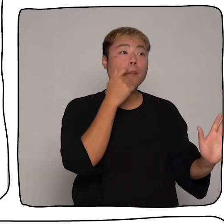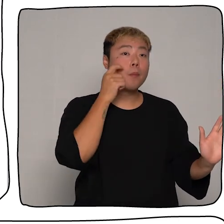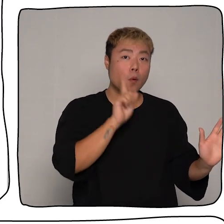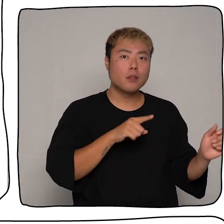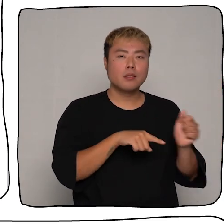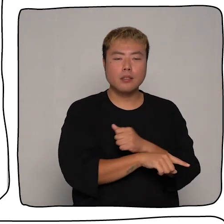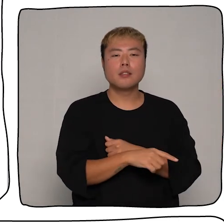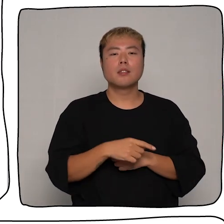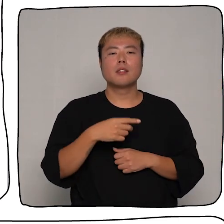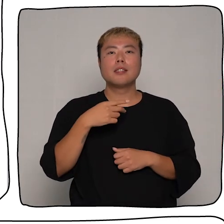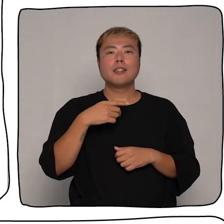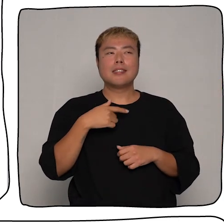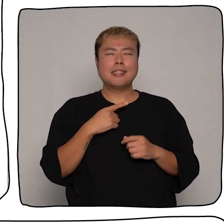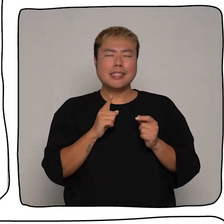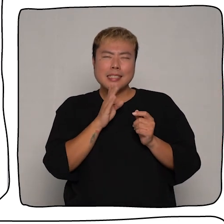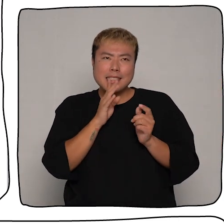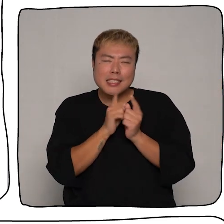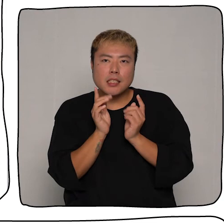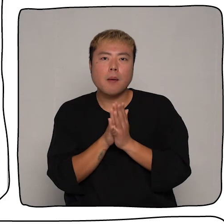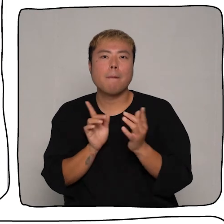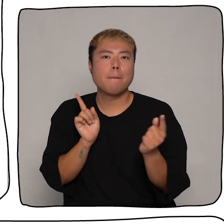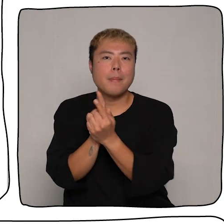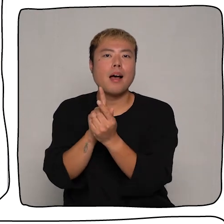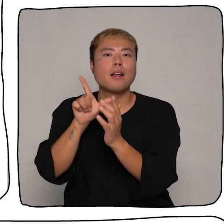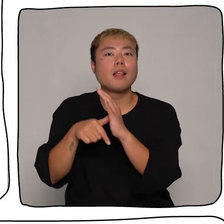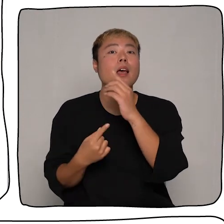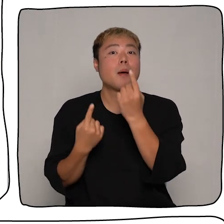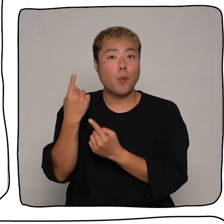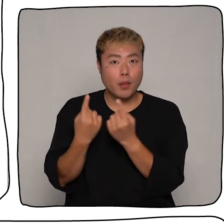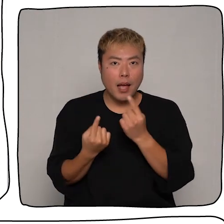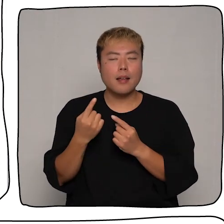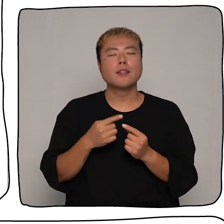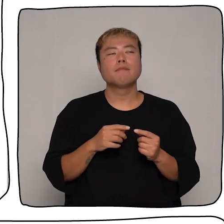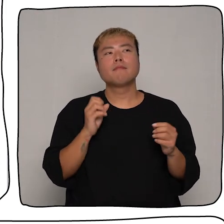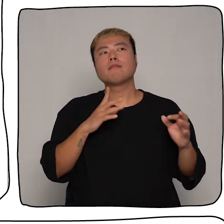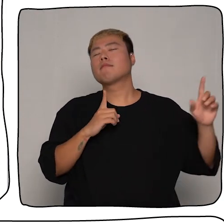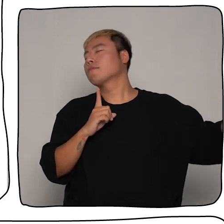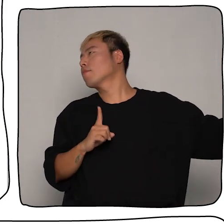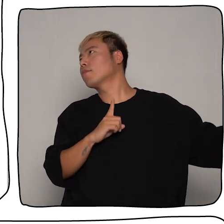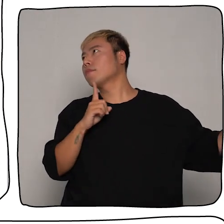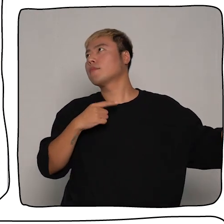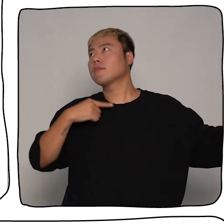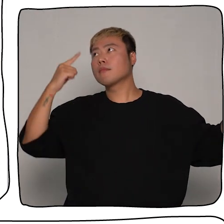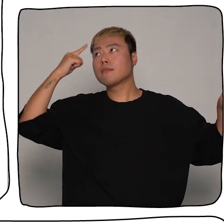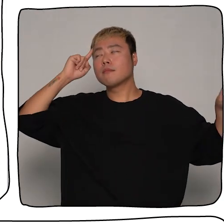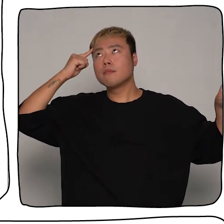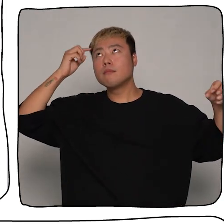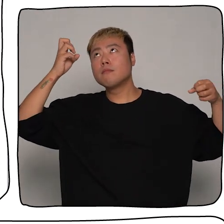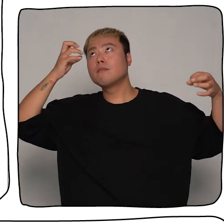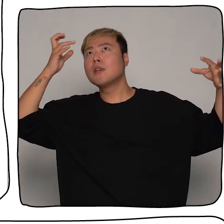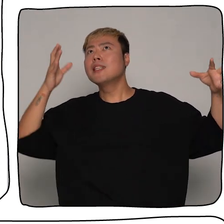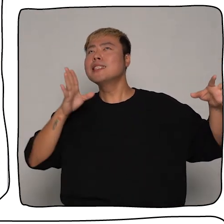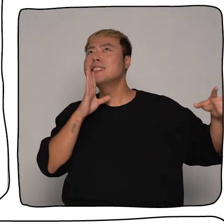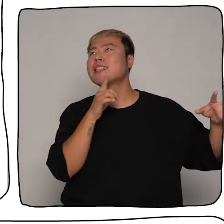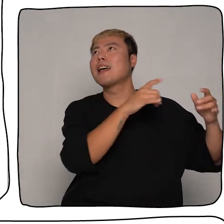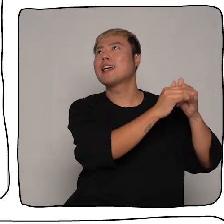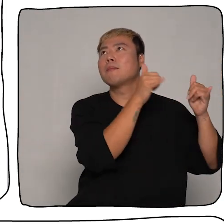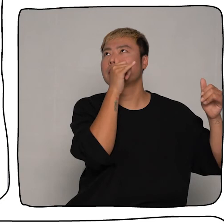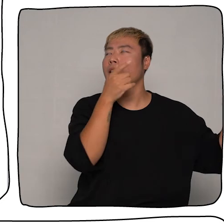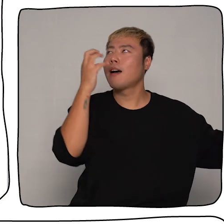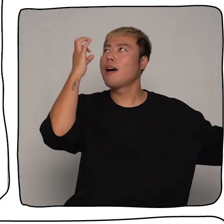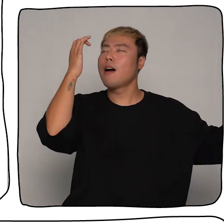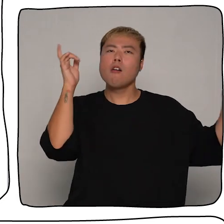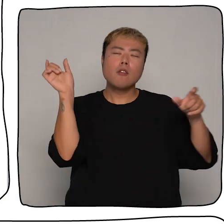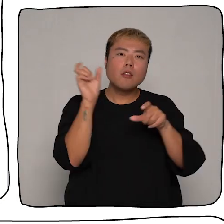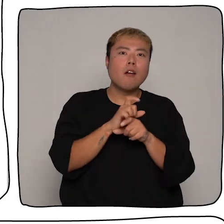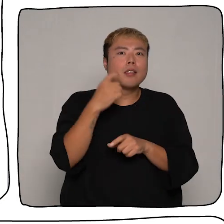because the awareness of the other person's presence in your mind gets stronger than when